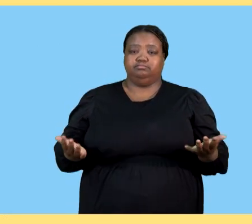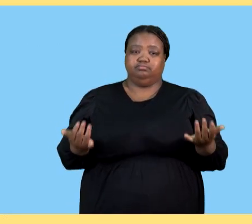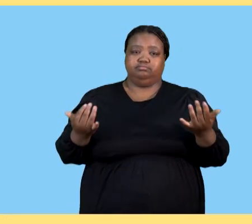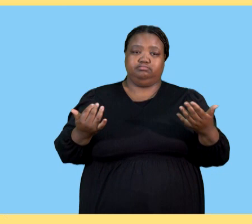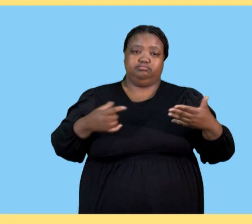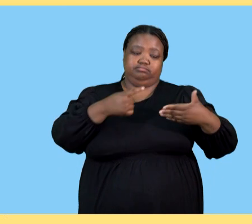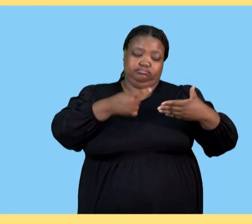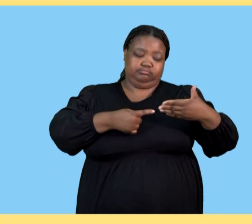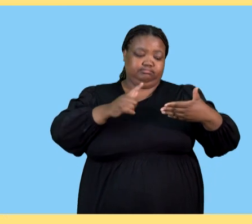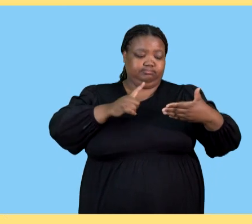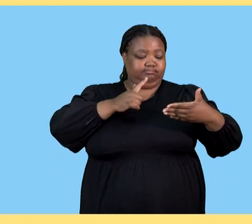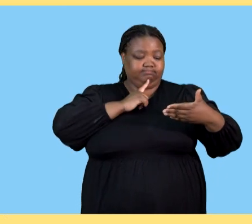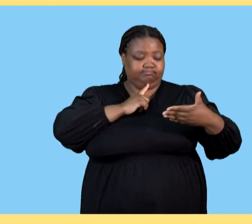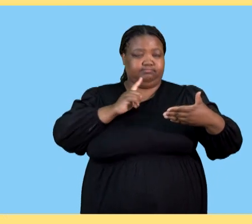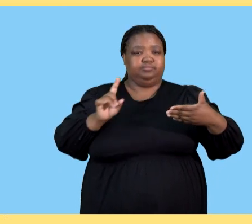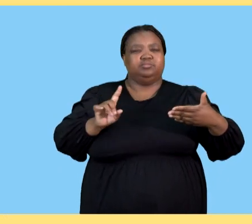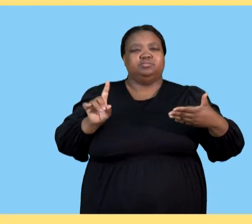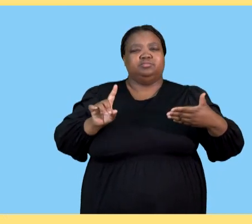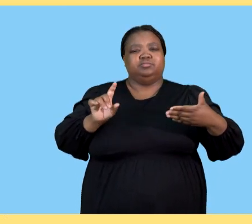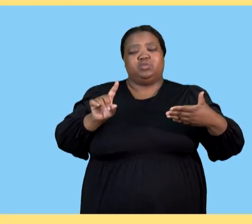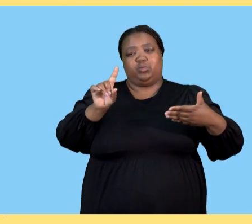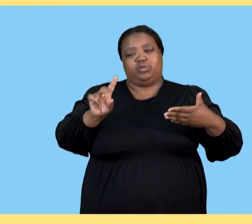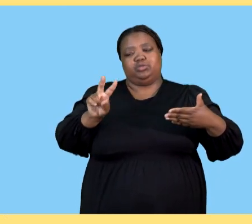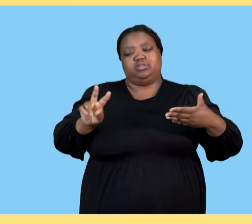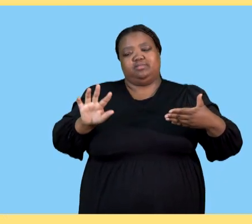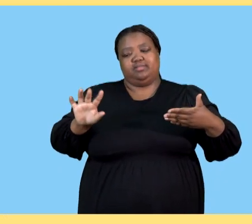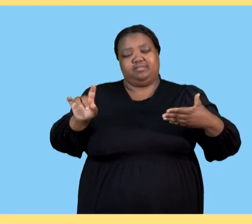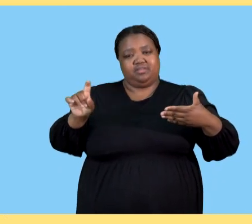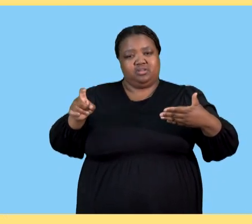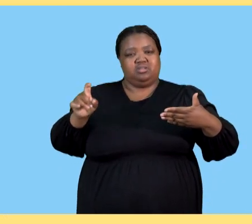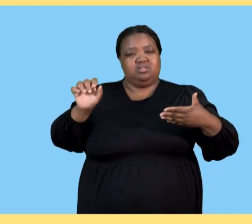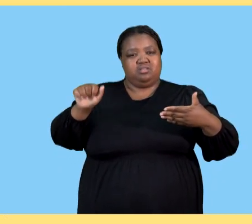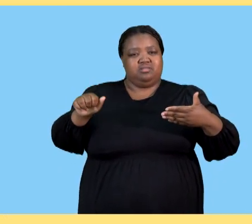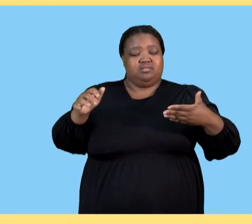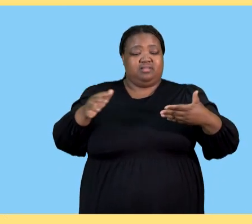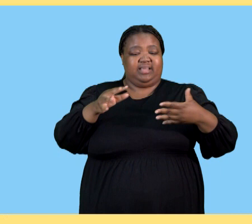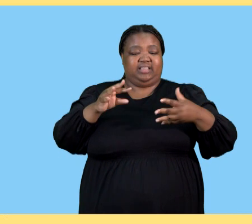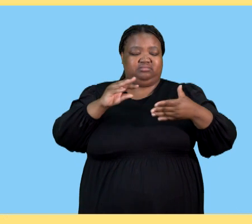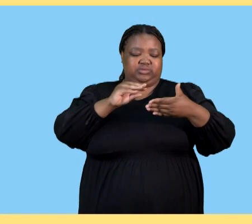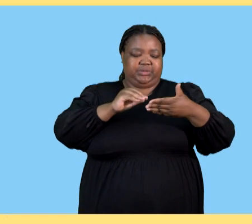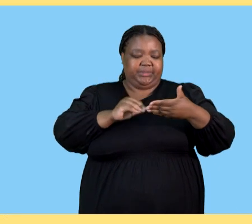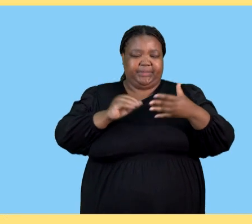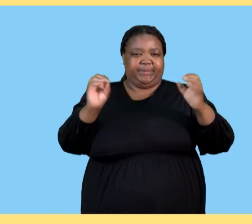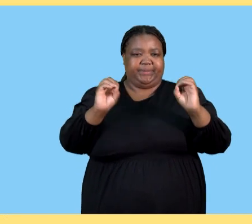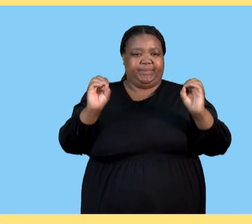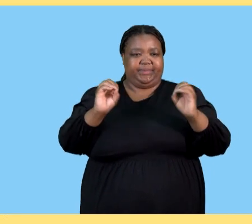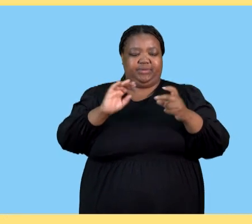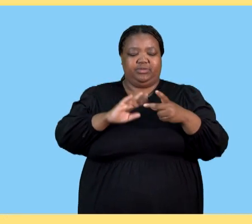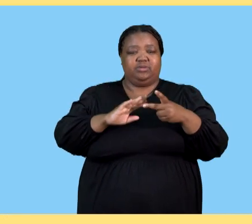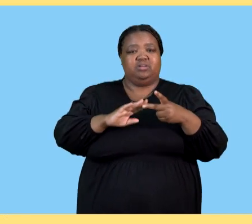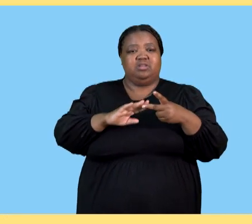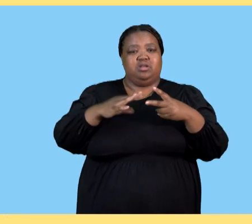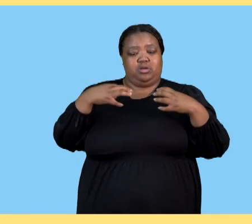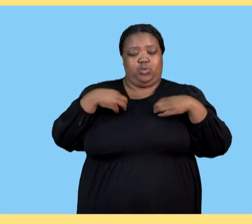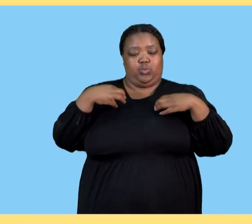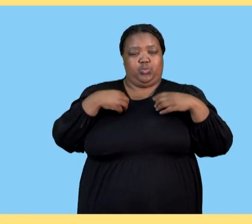We are told that there is net profit for the year 125,000. However, this has not been recorded.